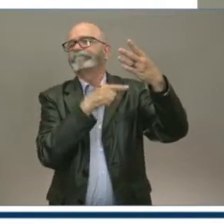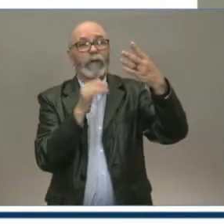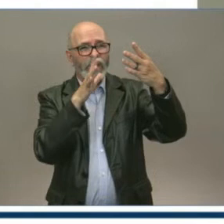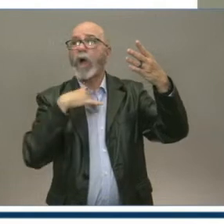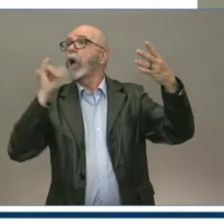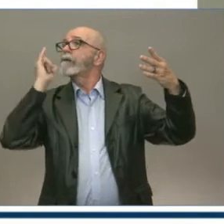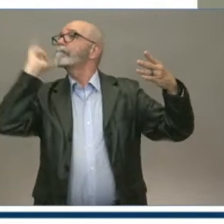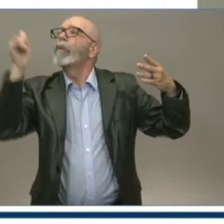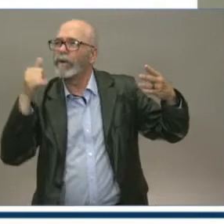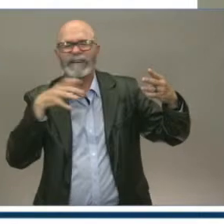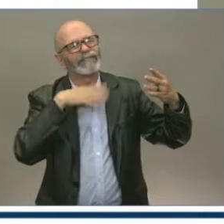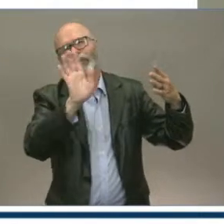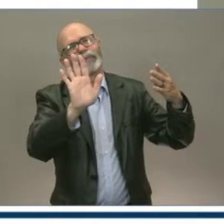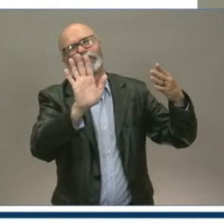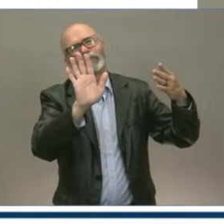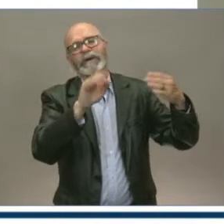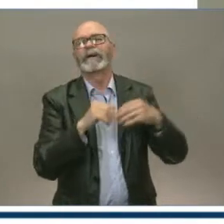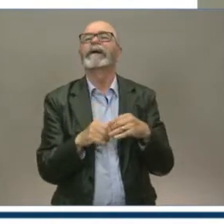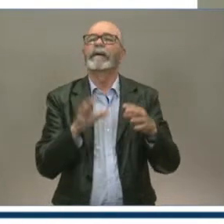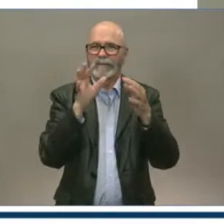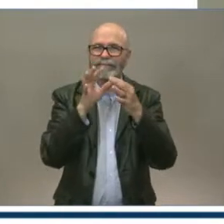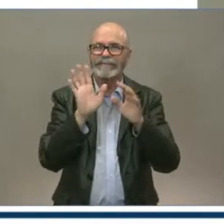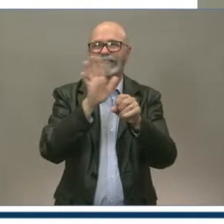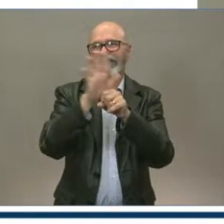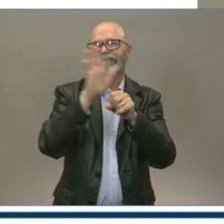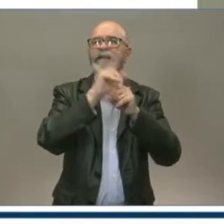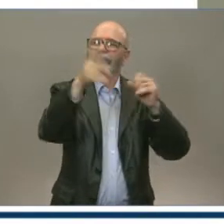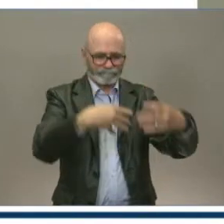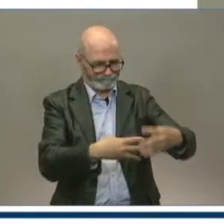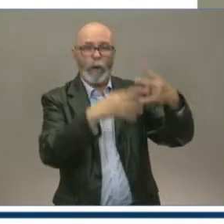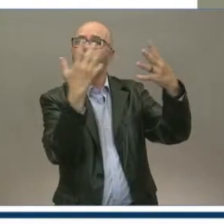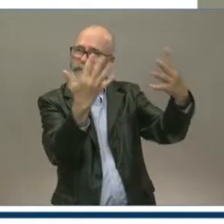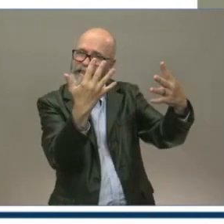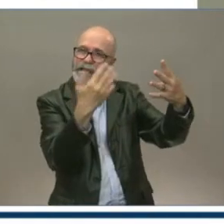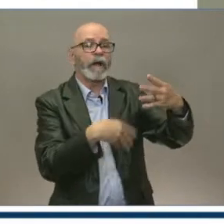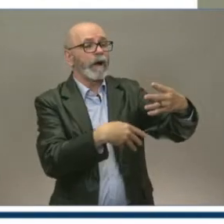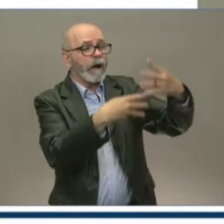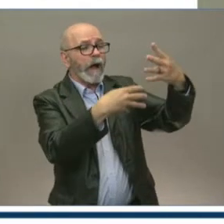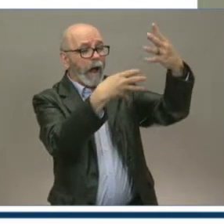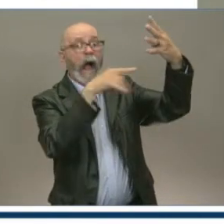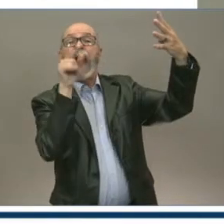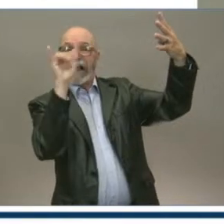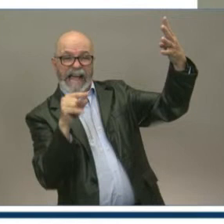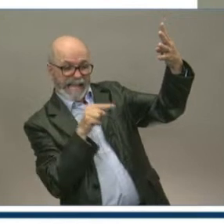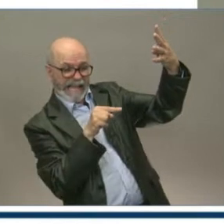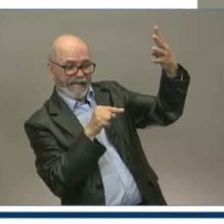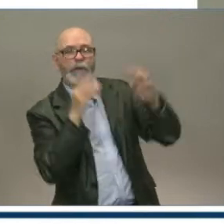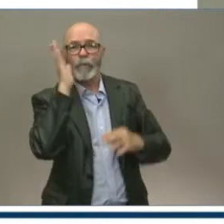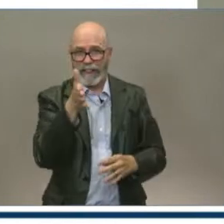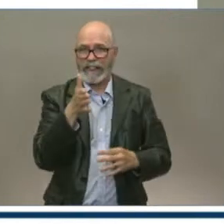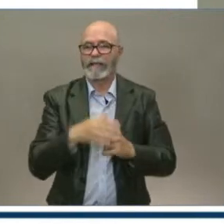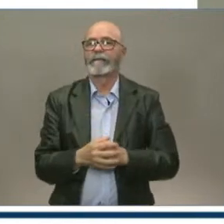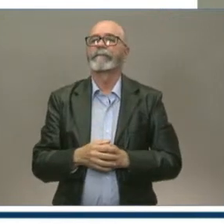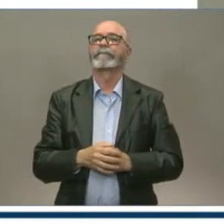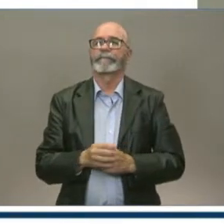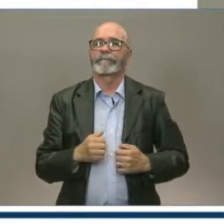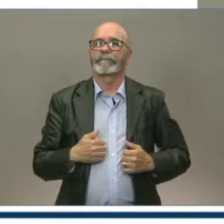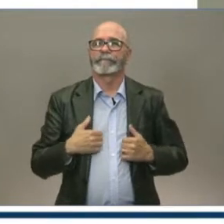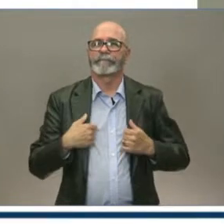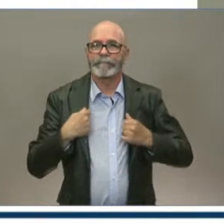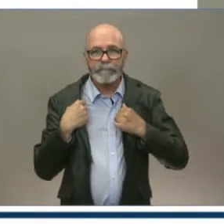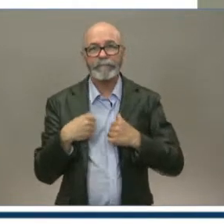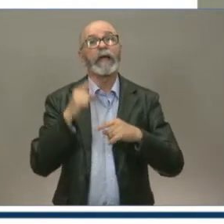going from online to the phone. There is no extra pool of appointments for the phone line. And as I said, as supply increases,